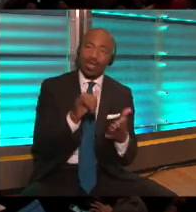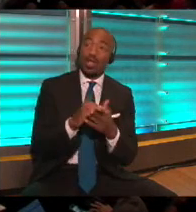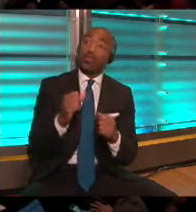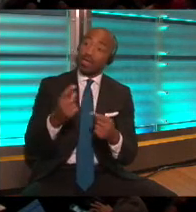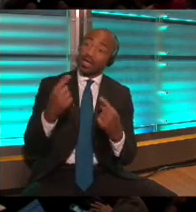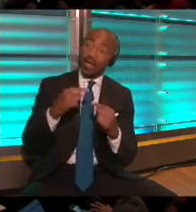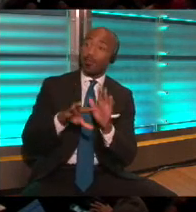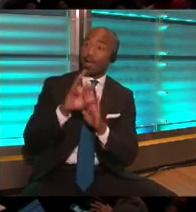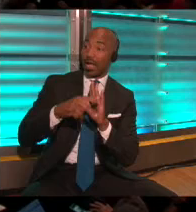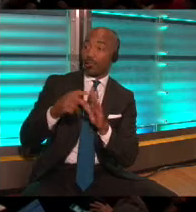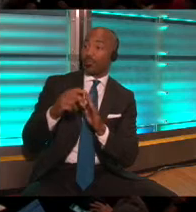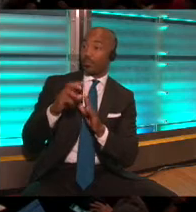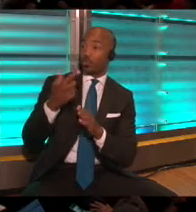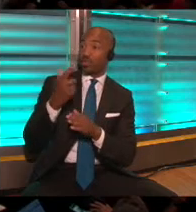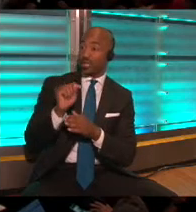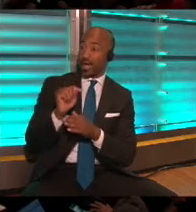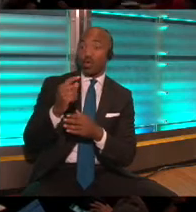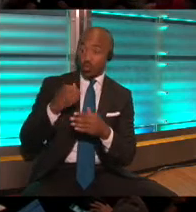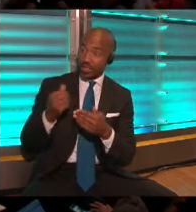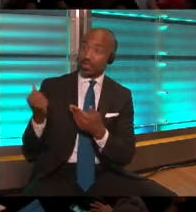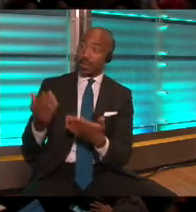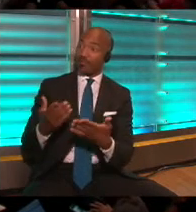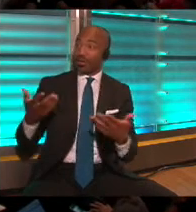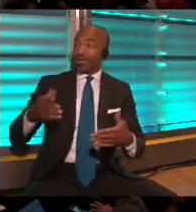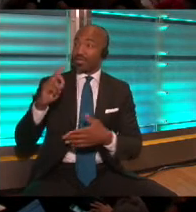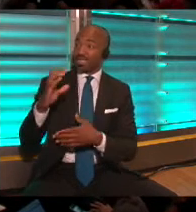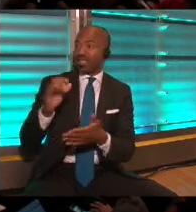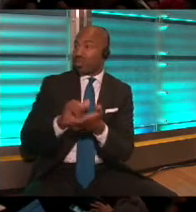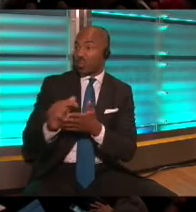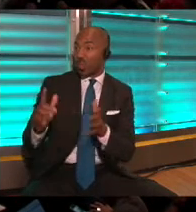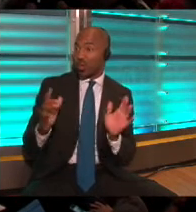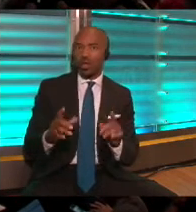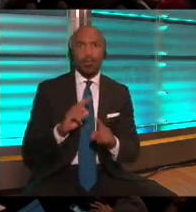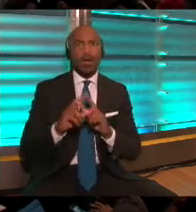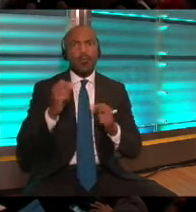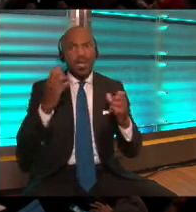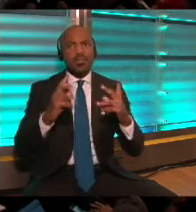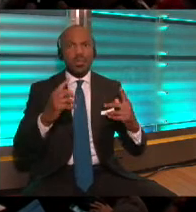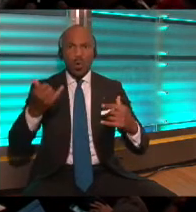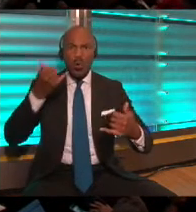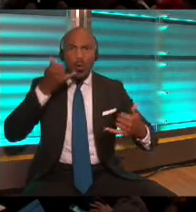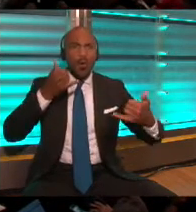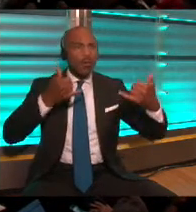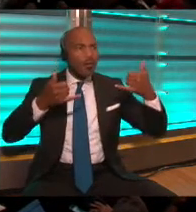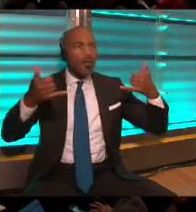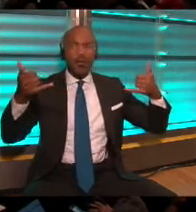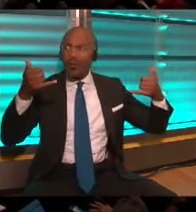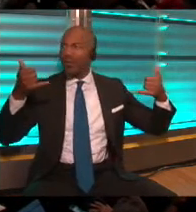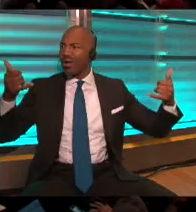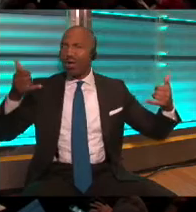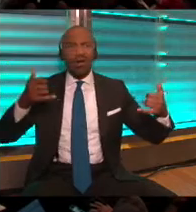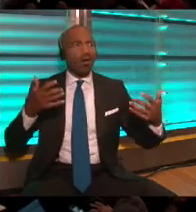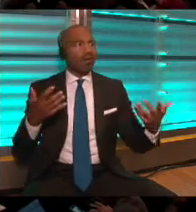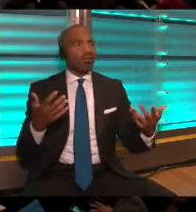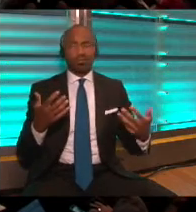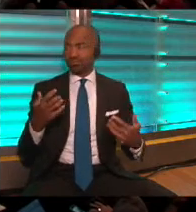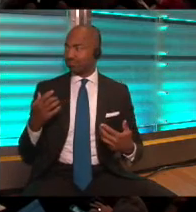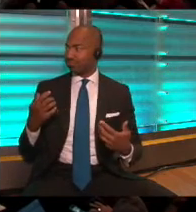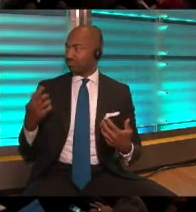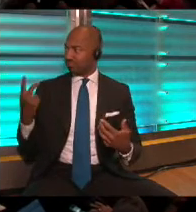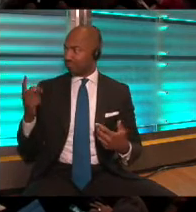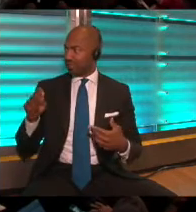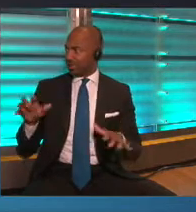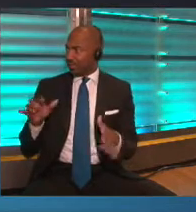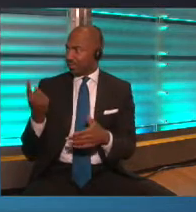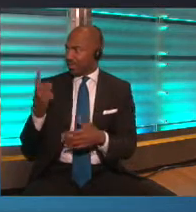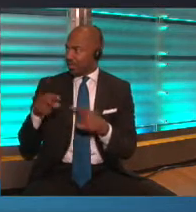up in Georgetown and we deliver here in DC and that's it. But people kept calling and asking. And finally, Katherine and I said, you know, we got to do something about this. We